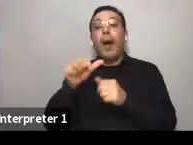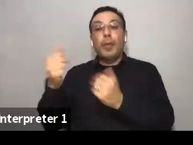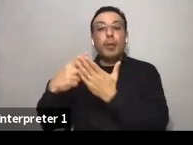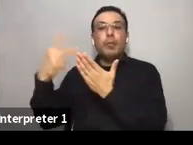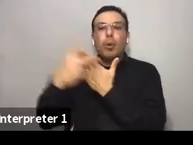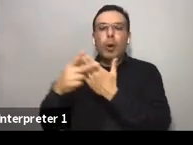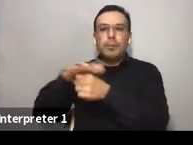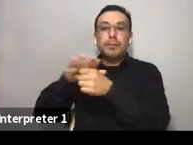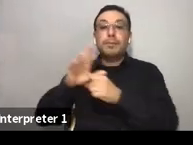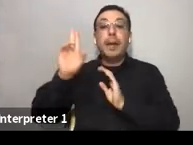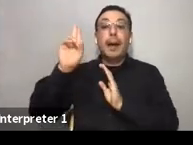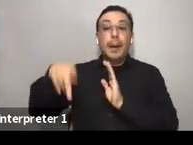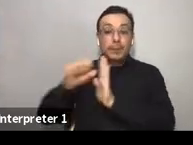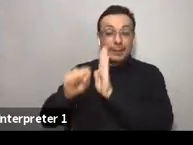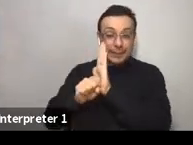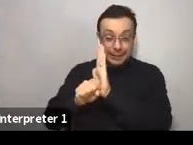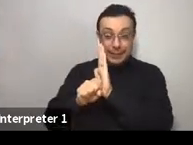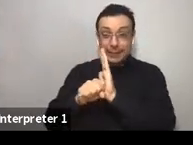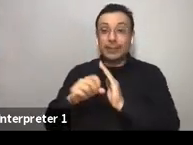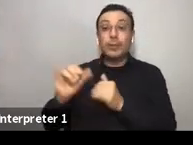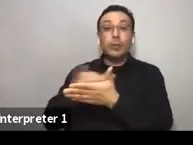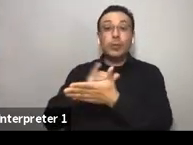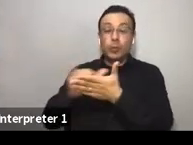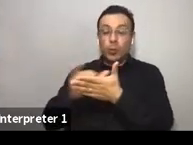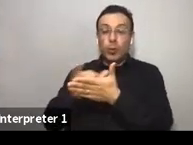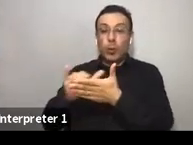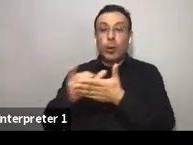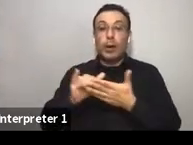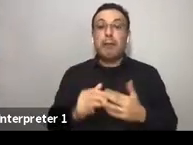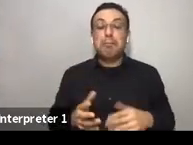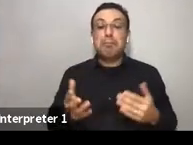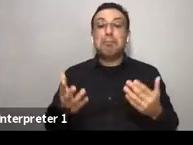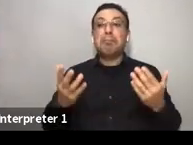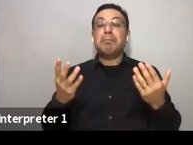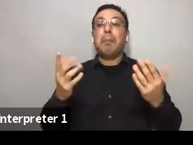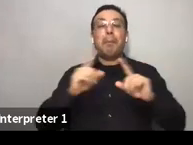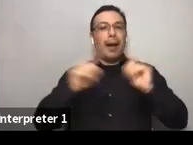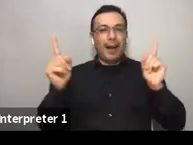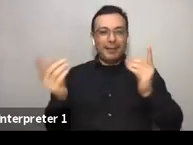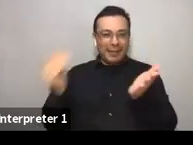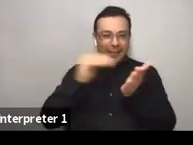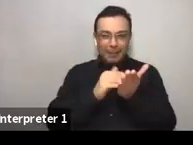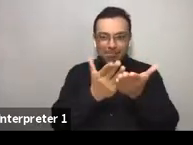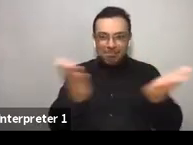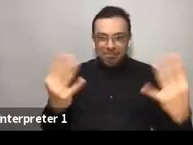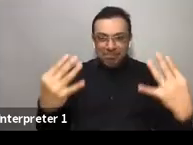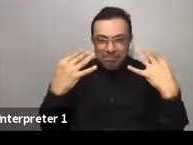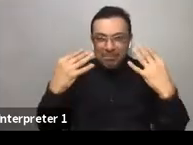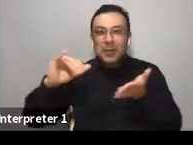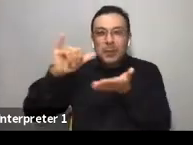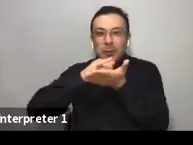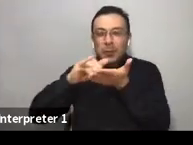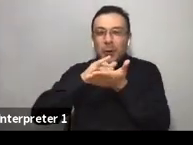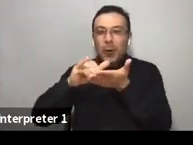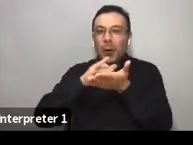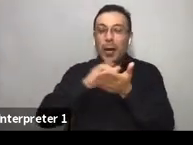in upstate New York. And so it's just such a treat to be able to kind of come back, even if just